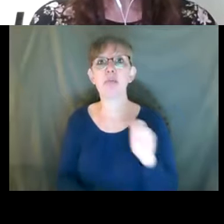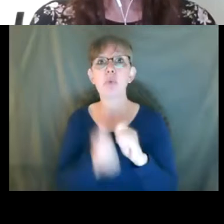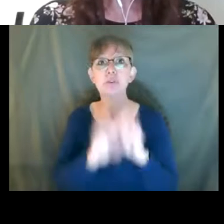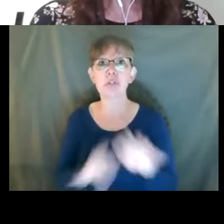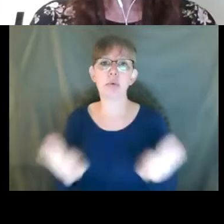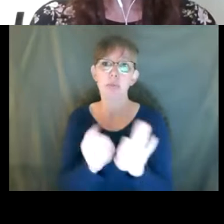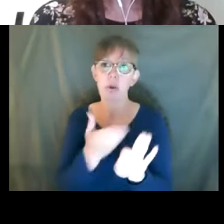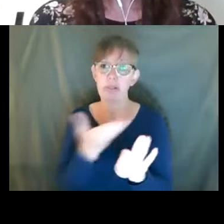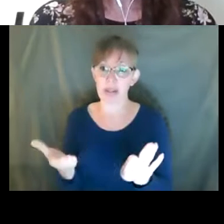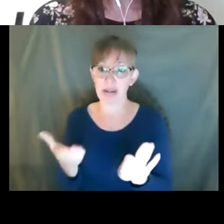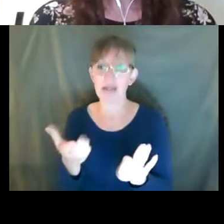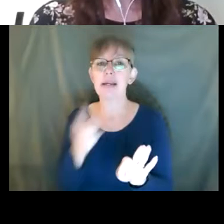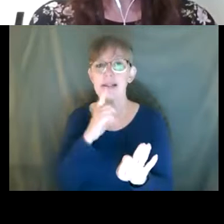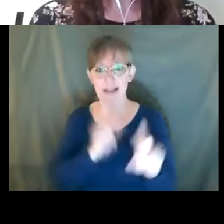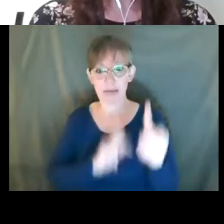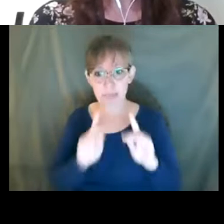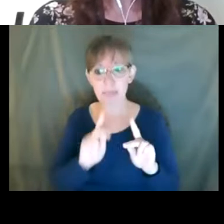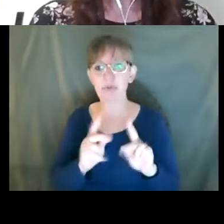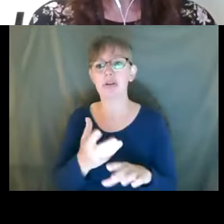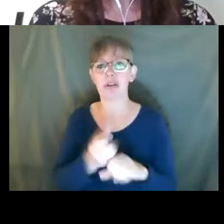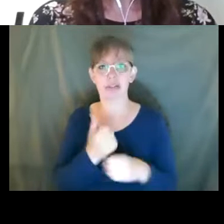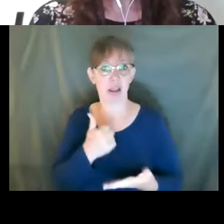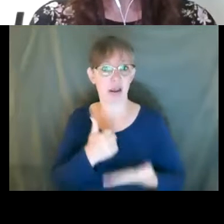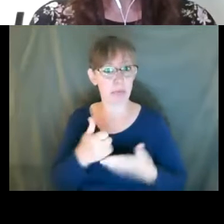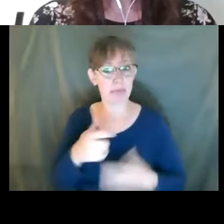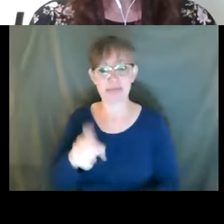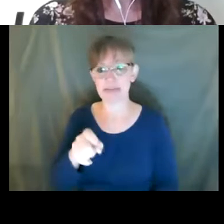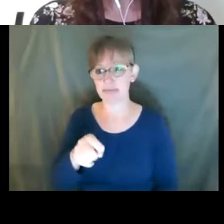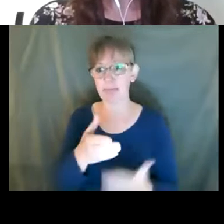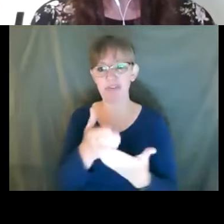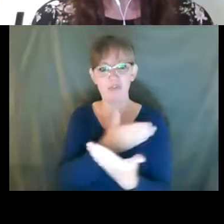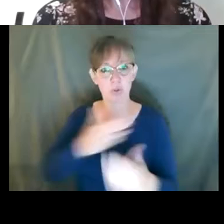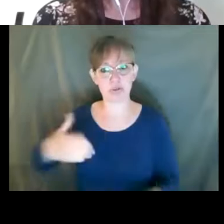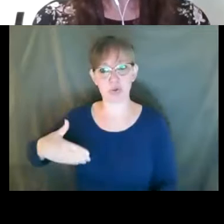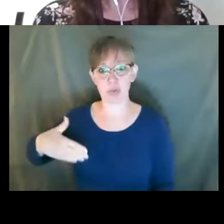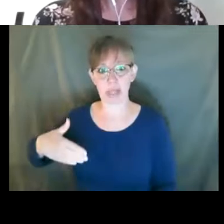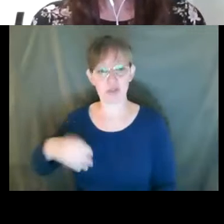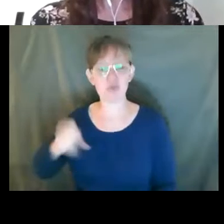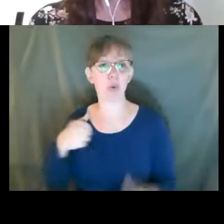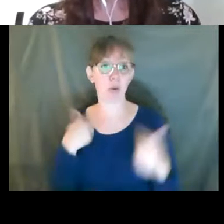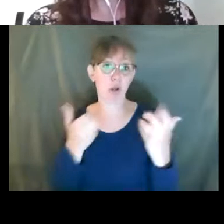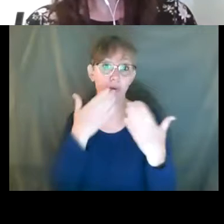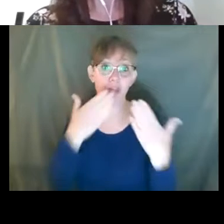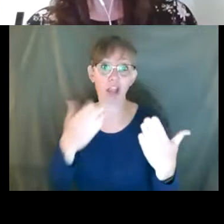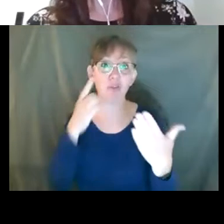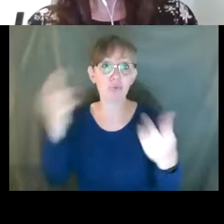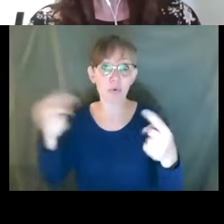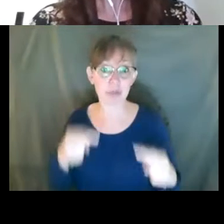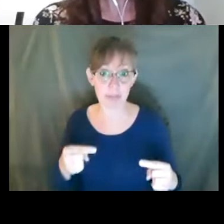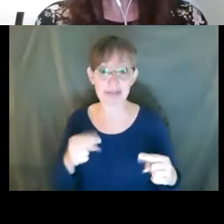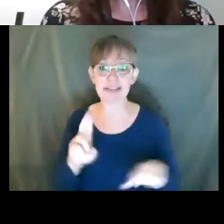the help they need before it's too late. So I want to thank you all for listening and for spending this time with